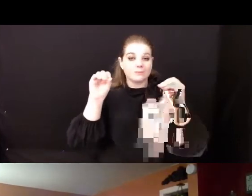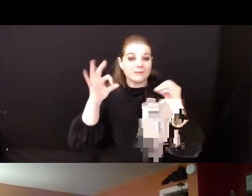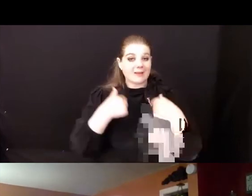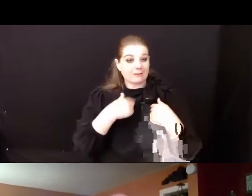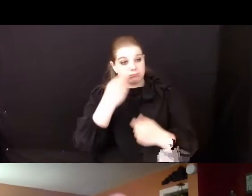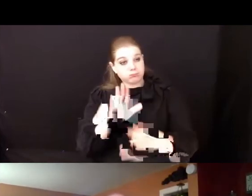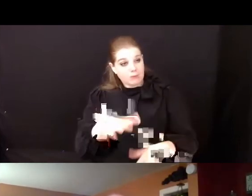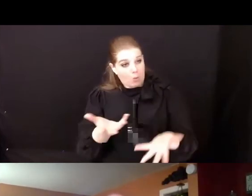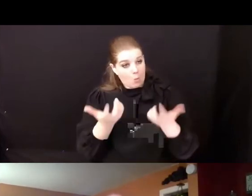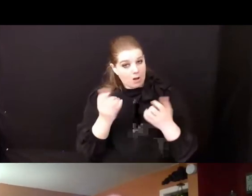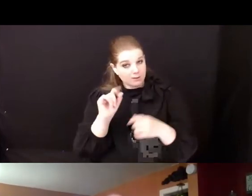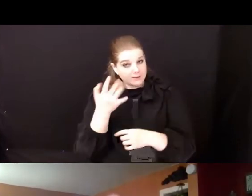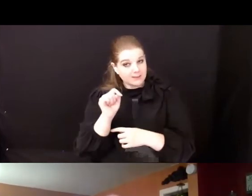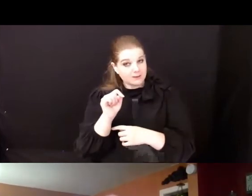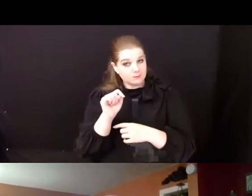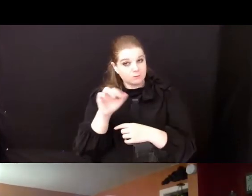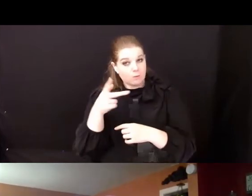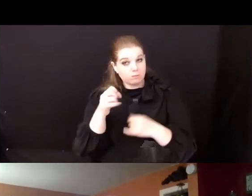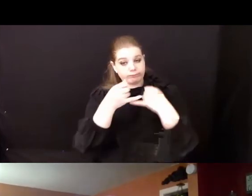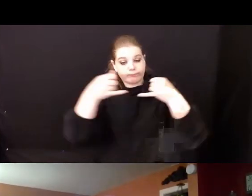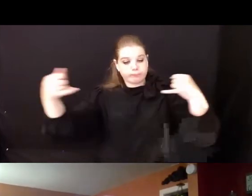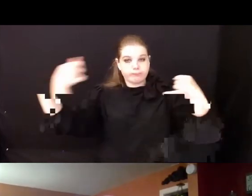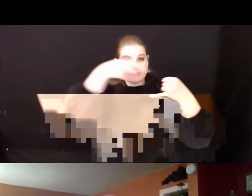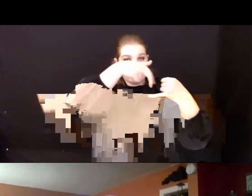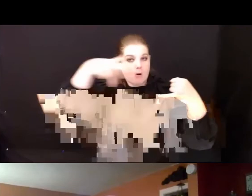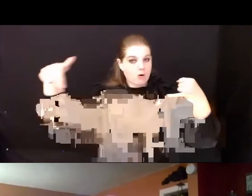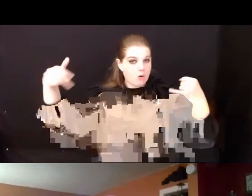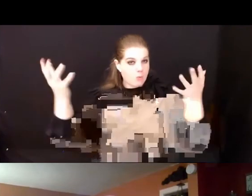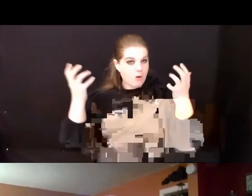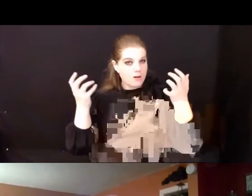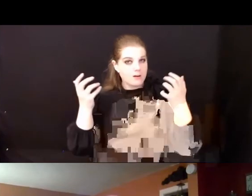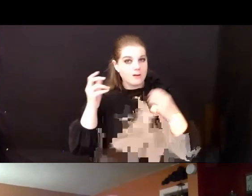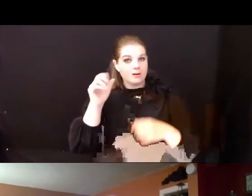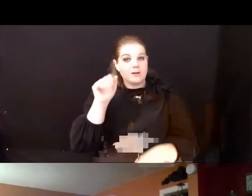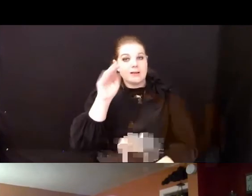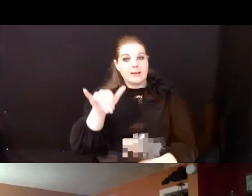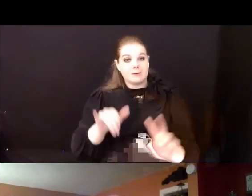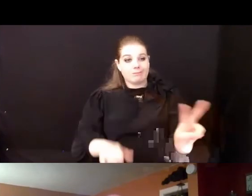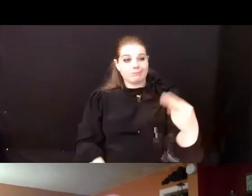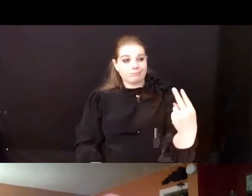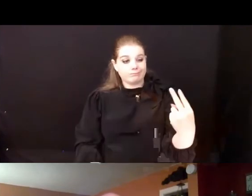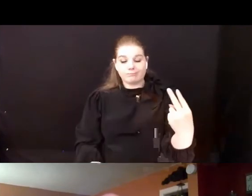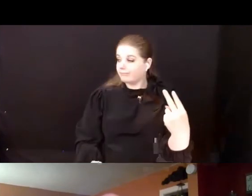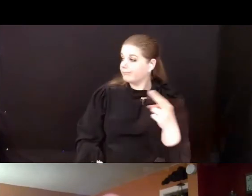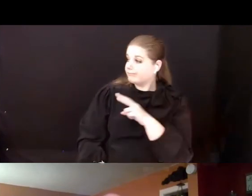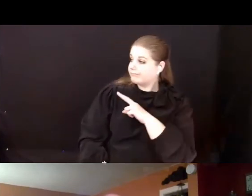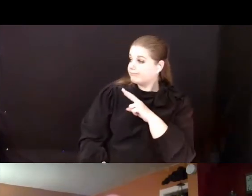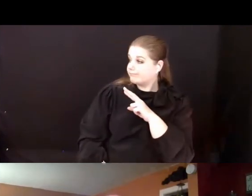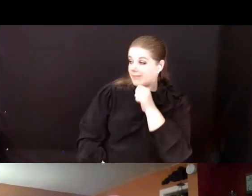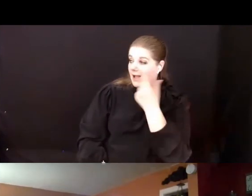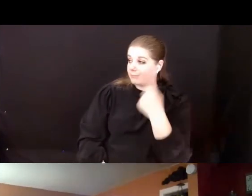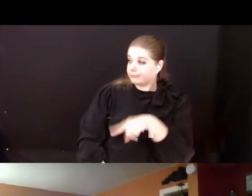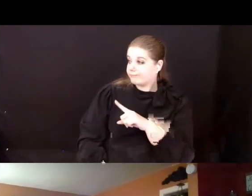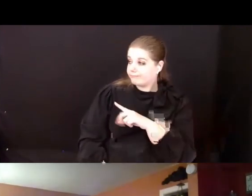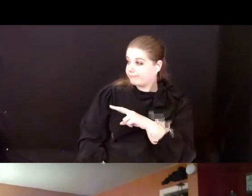walker, Amy, you probably know it means that that's not going to happen. I